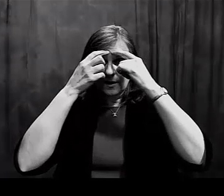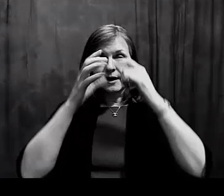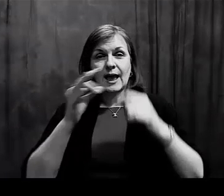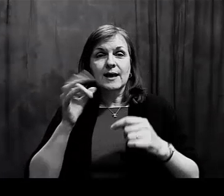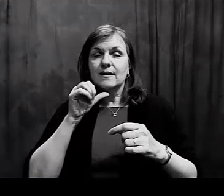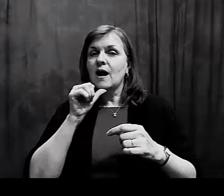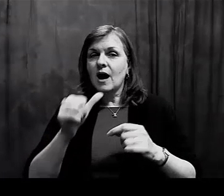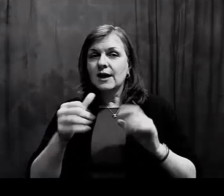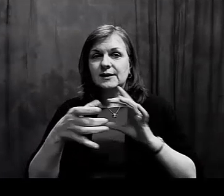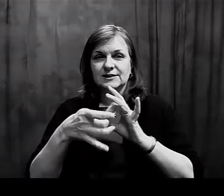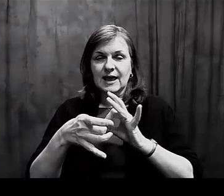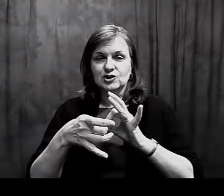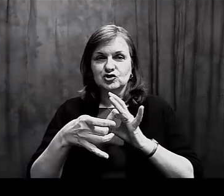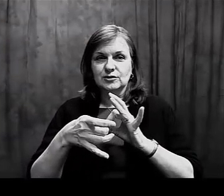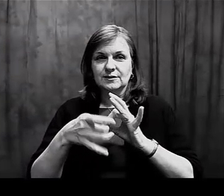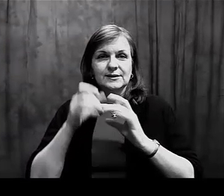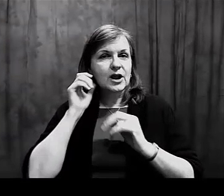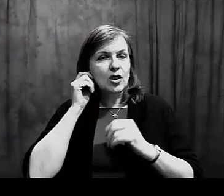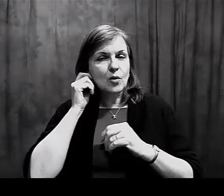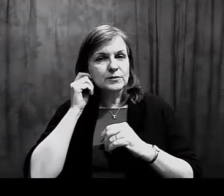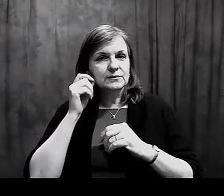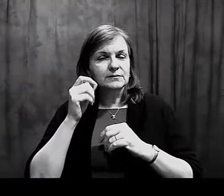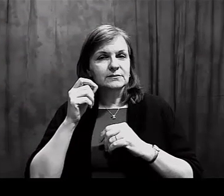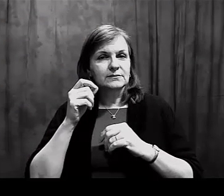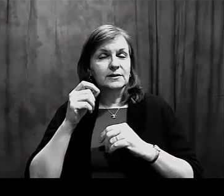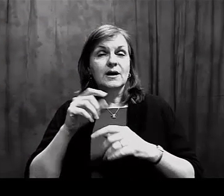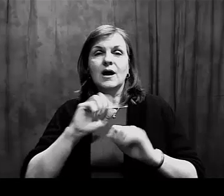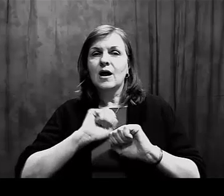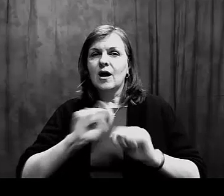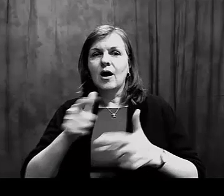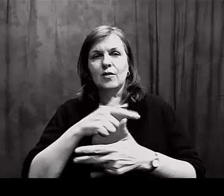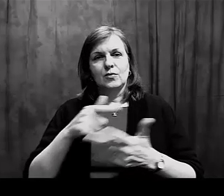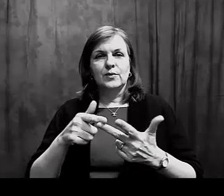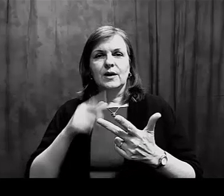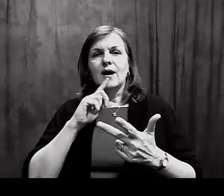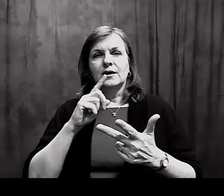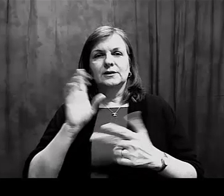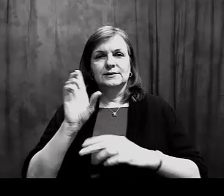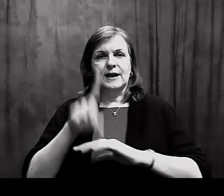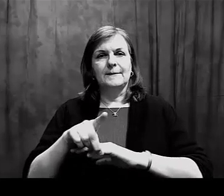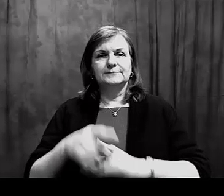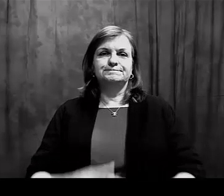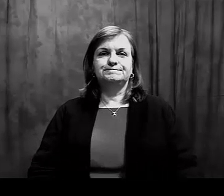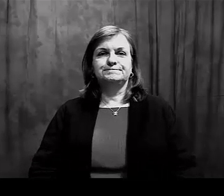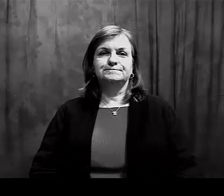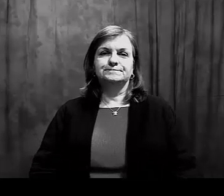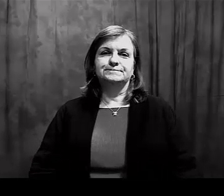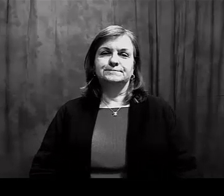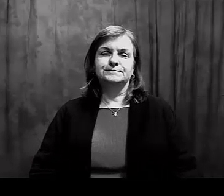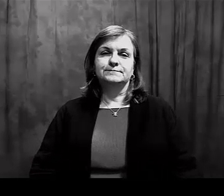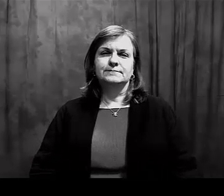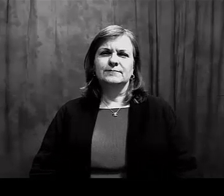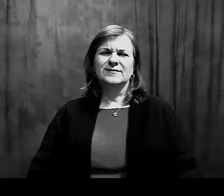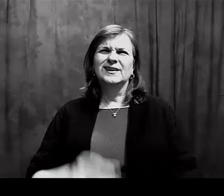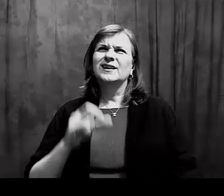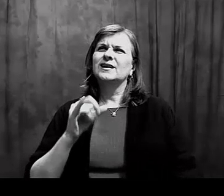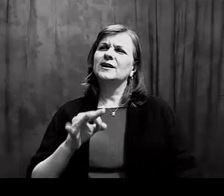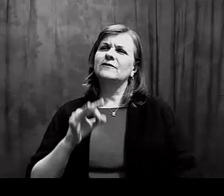Freckles, widow's peak, and unattached earlobes or free earlobes are all dominant.